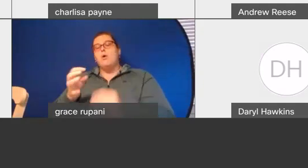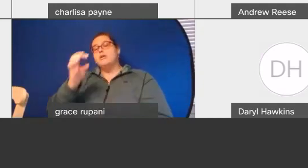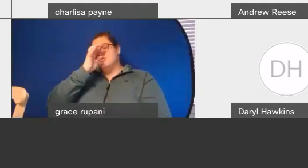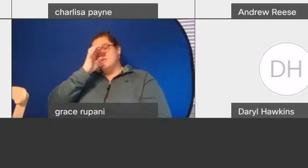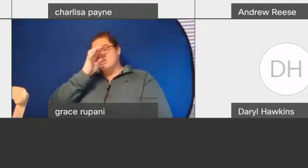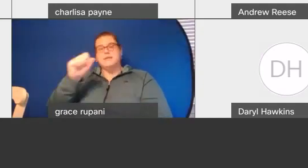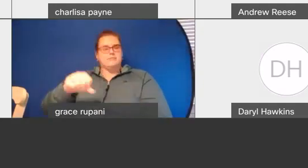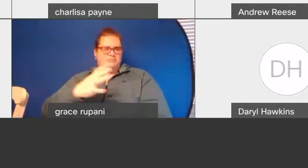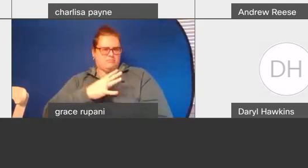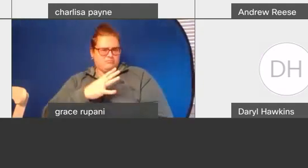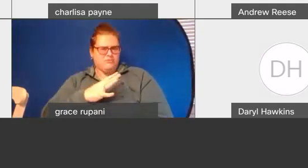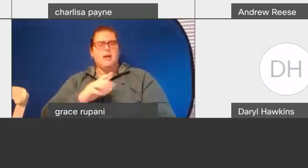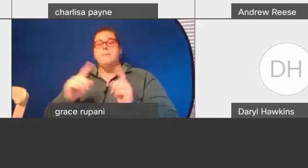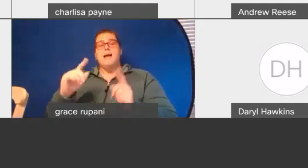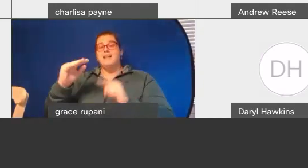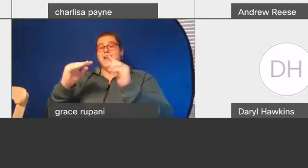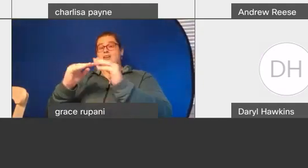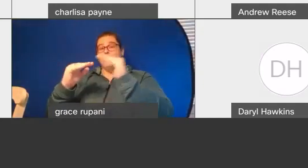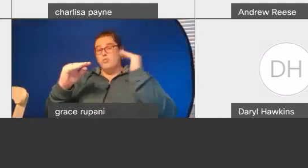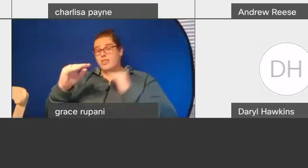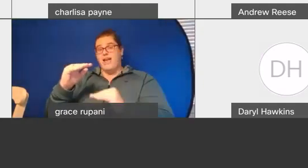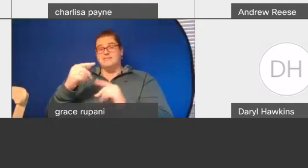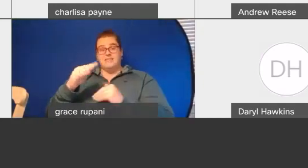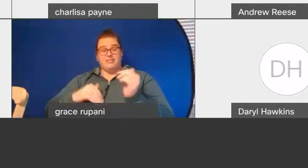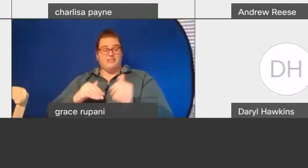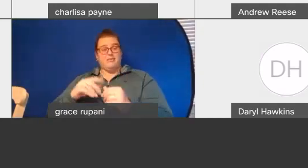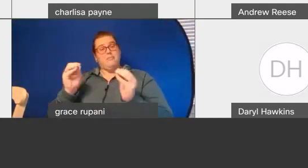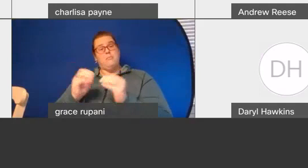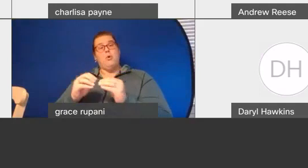what the DC Health guidance requires.